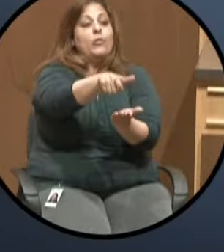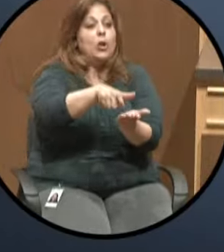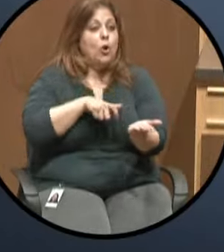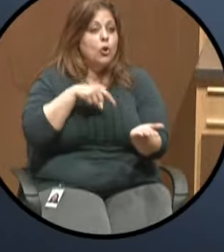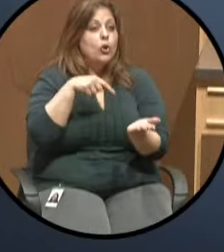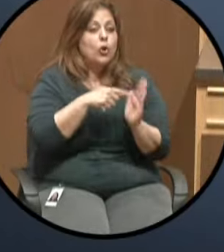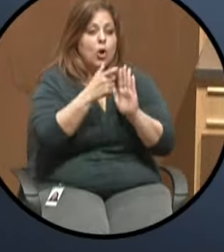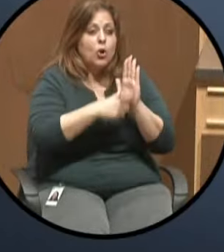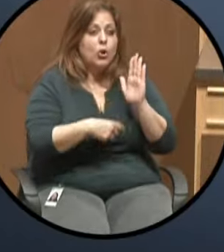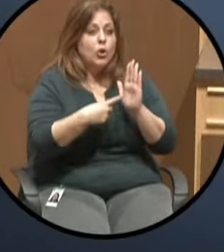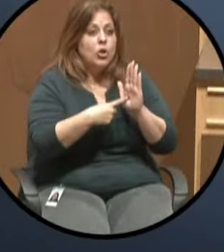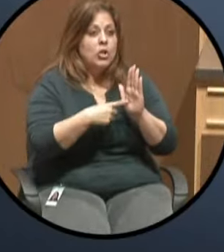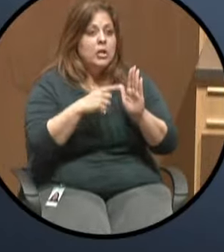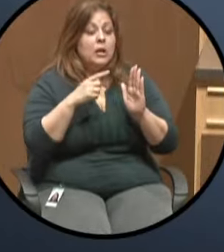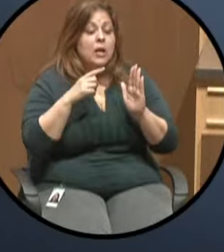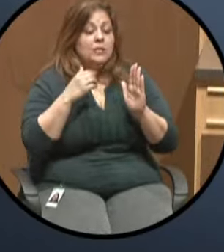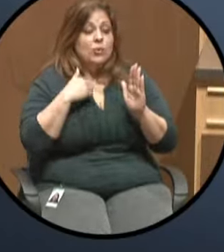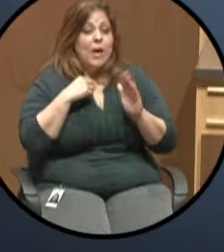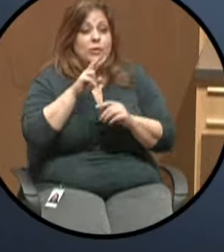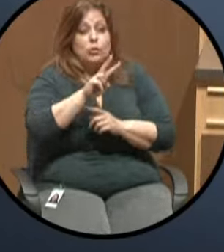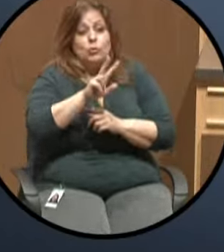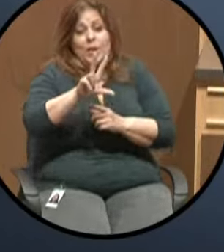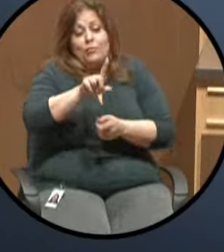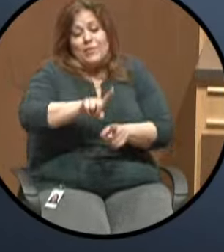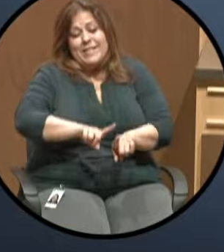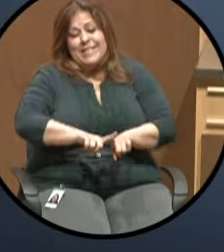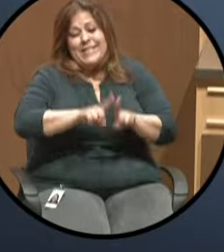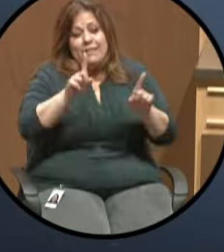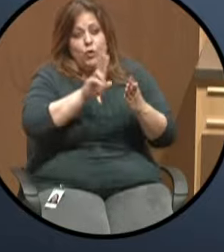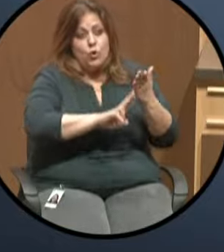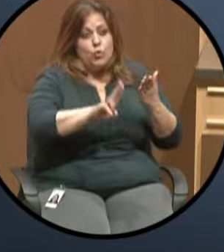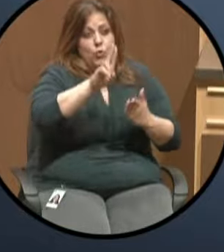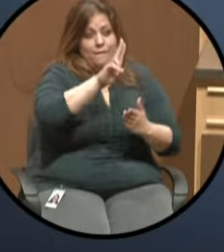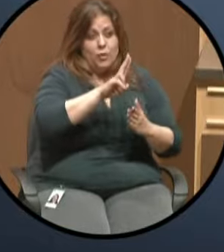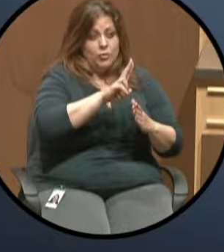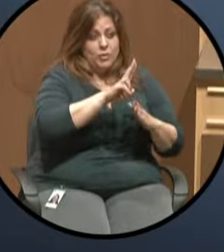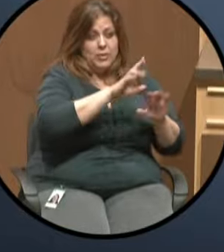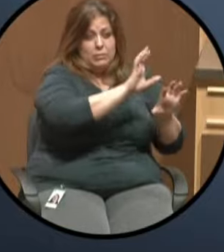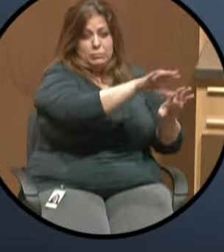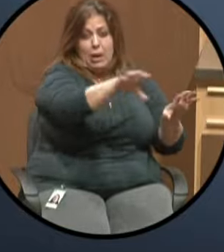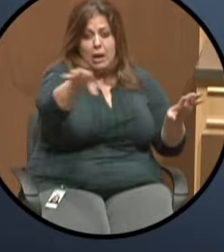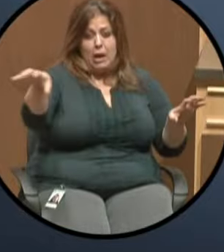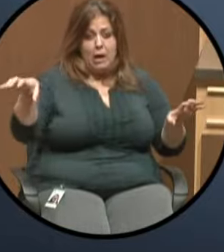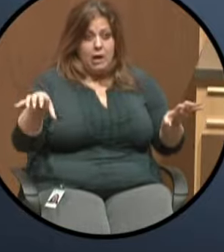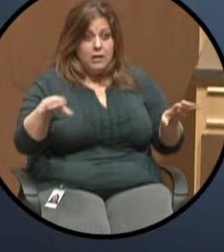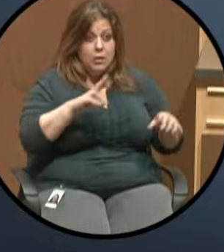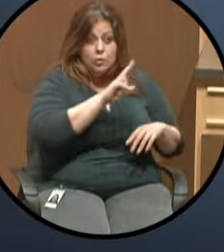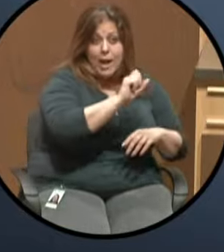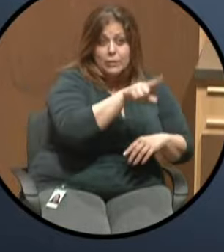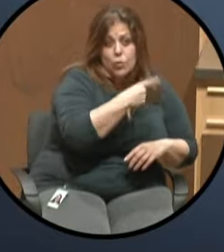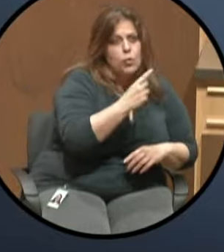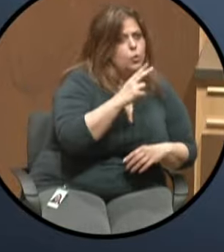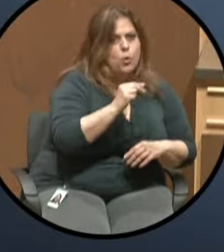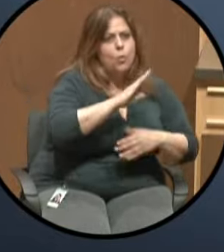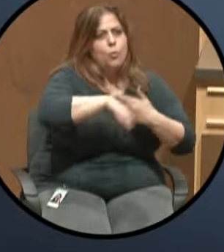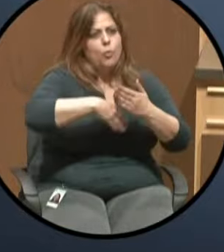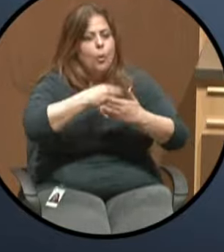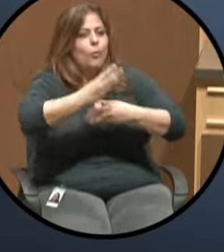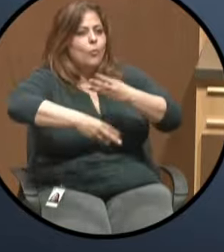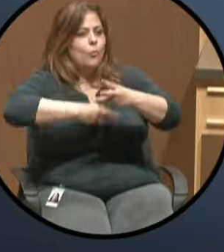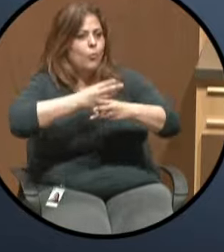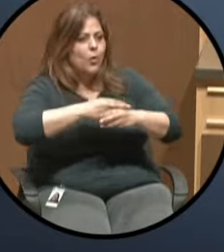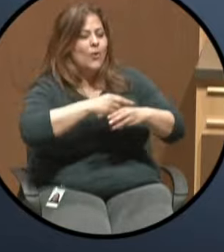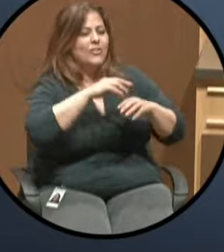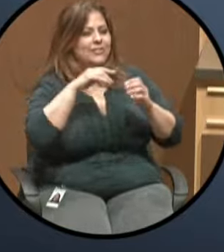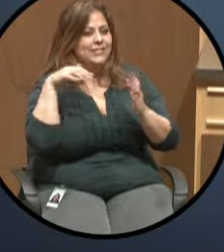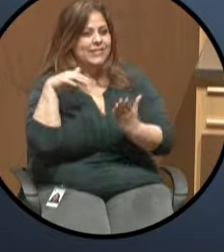by individuals from 23 different university institutions, not just in the United States, but across the world.